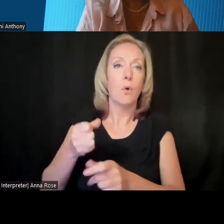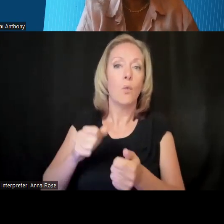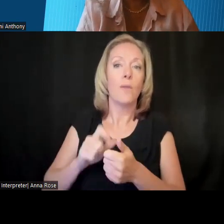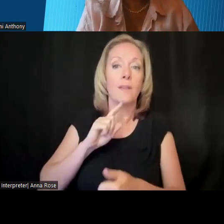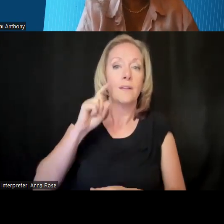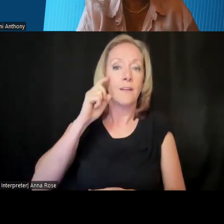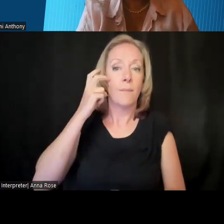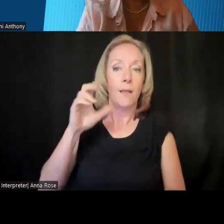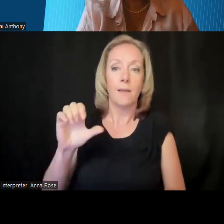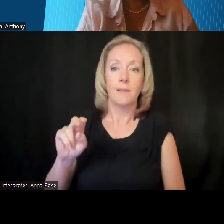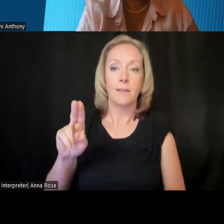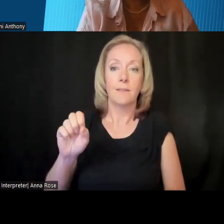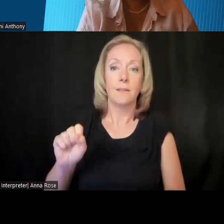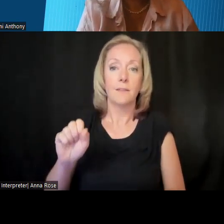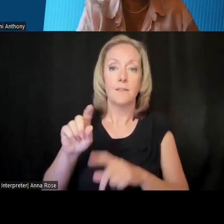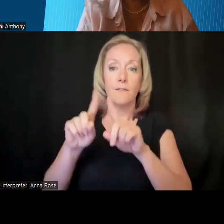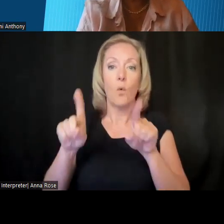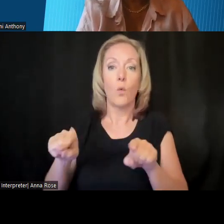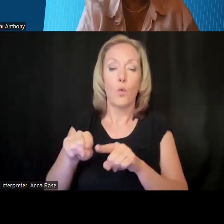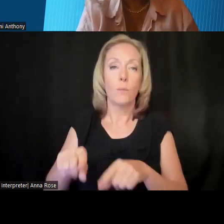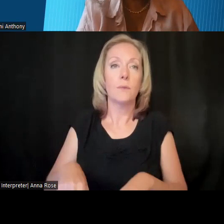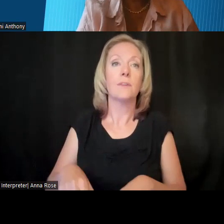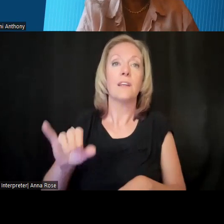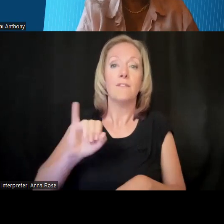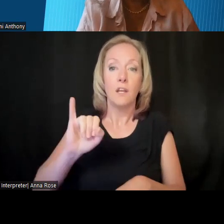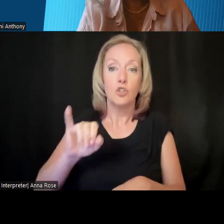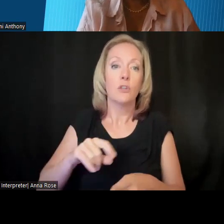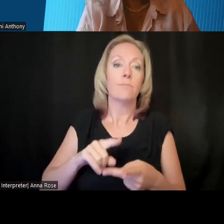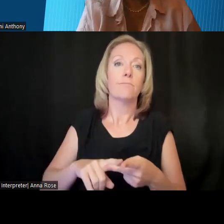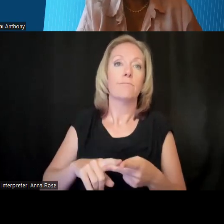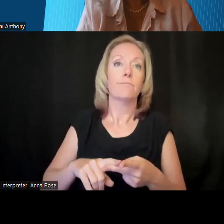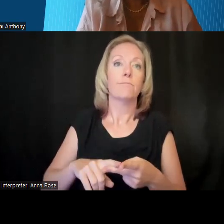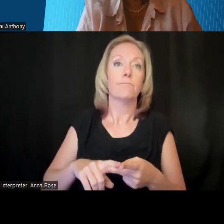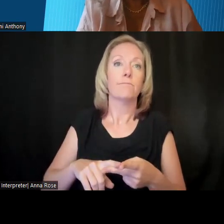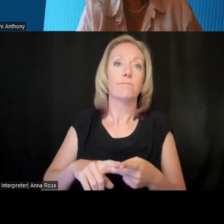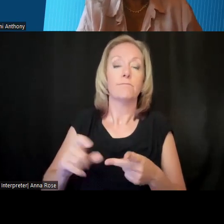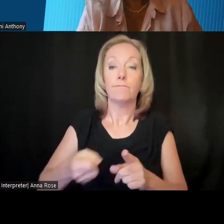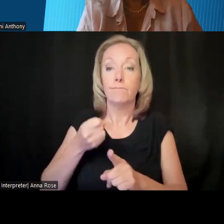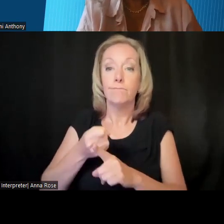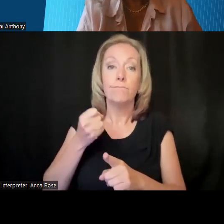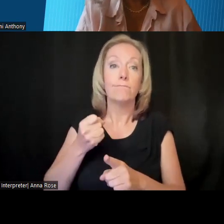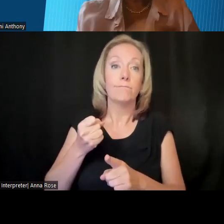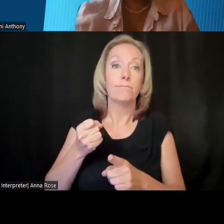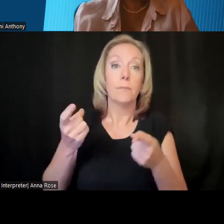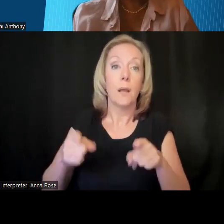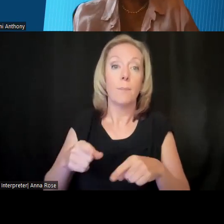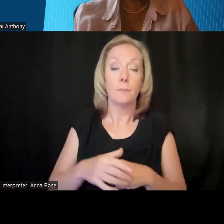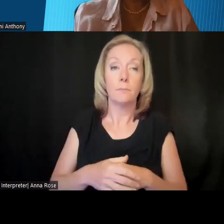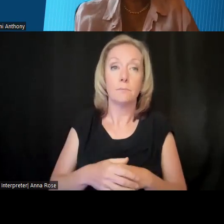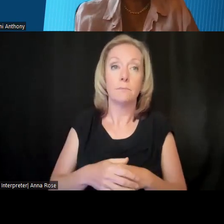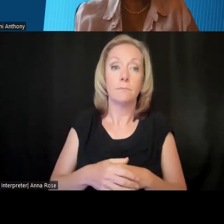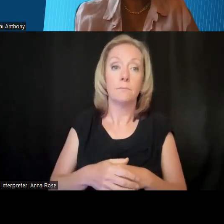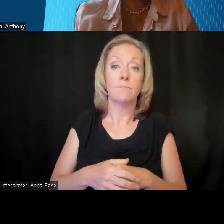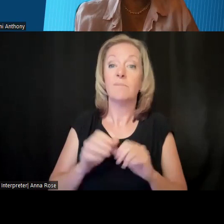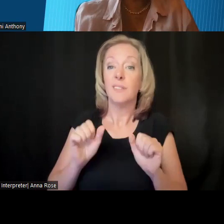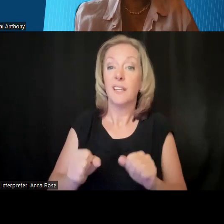forms that talk about postnatal infections or postnatal things that can happen to kids that literally